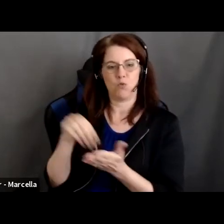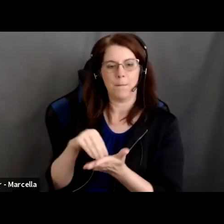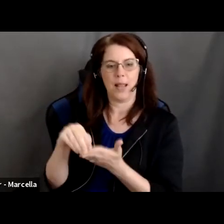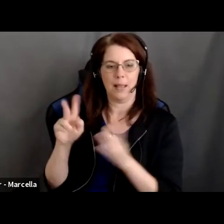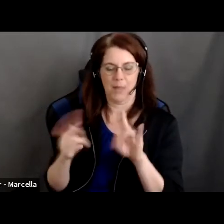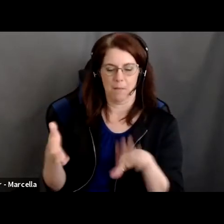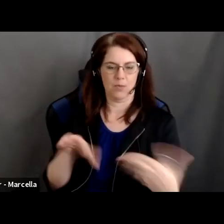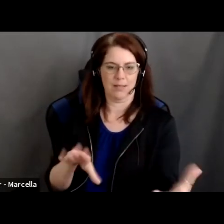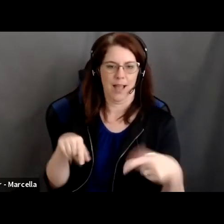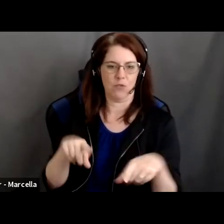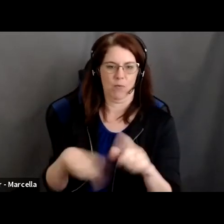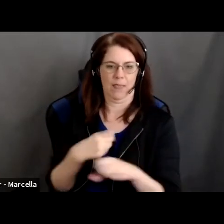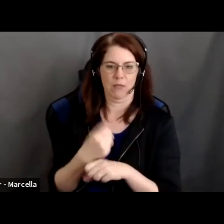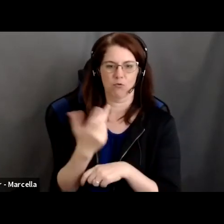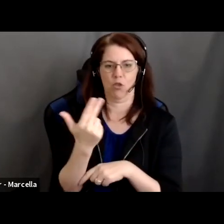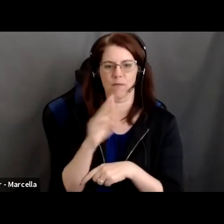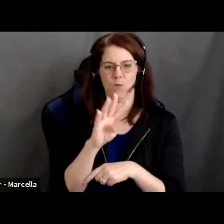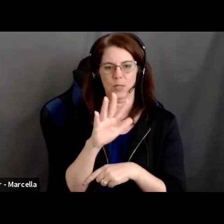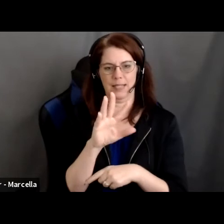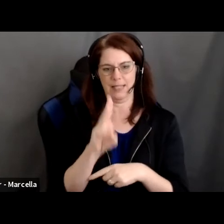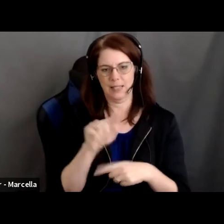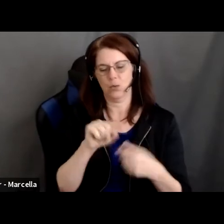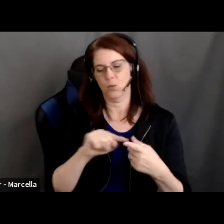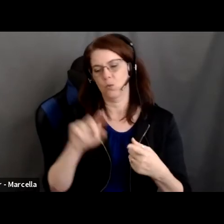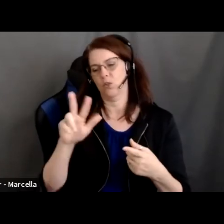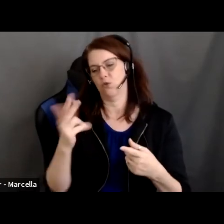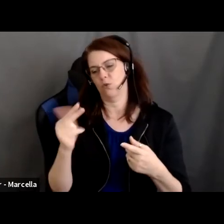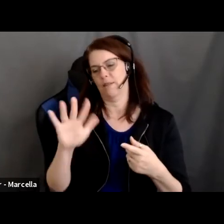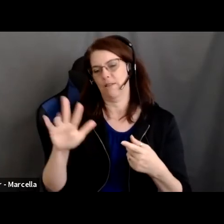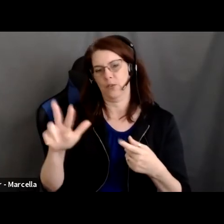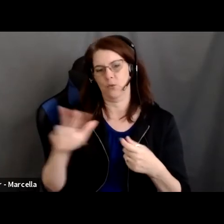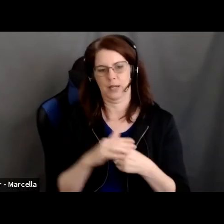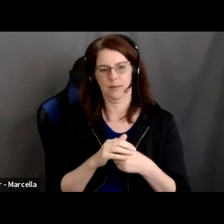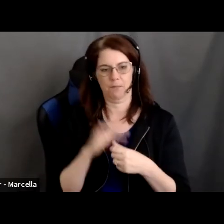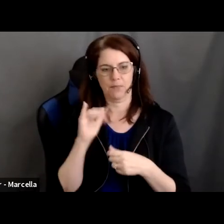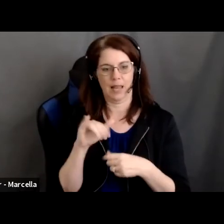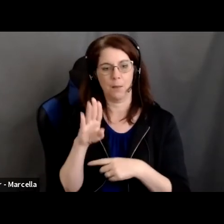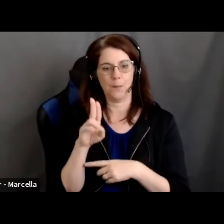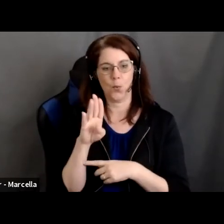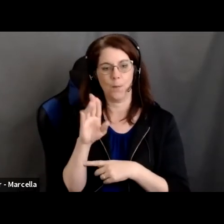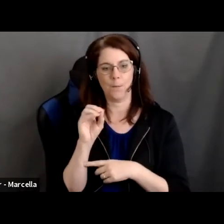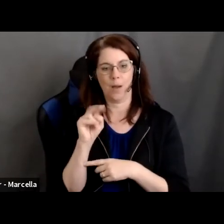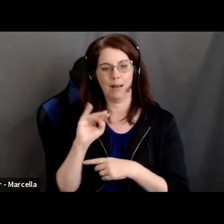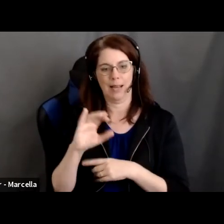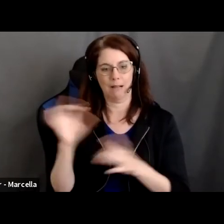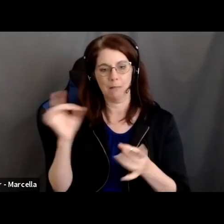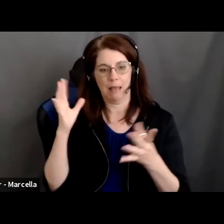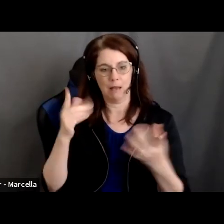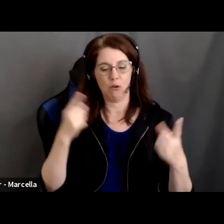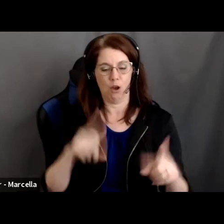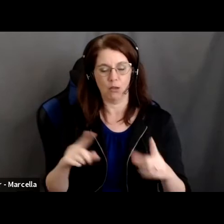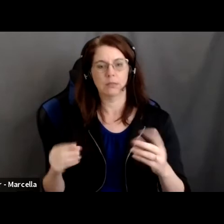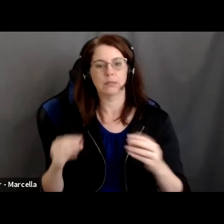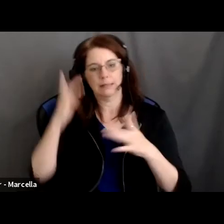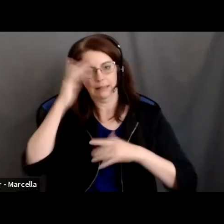in the years 1346 to 1353. The bubonic plague caused pandemics again in the 17th century